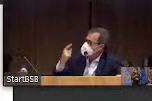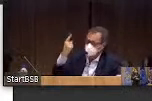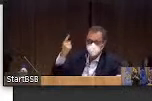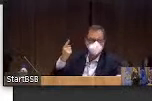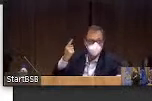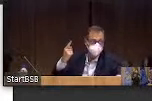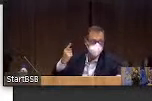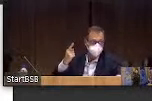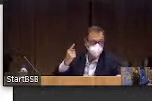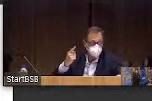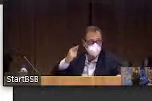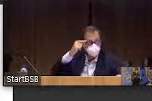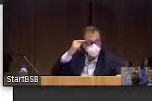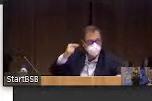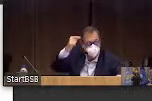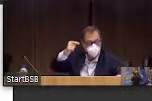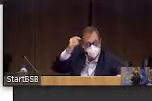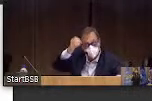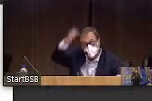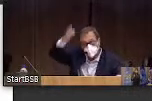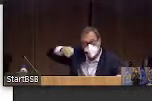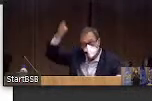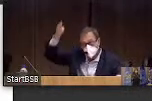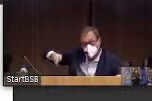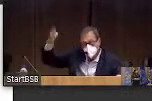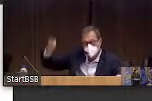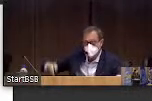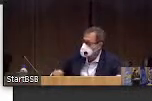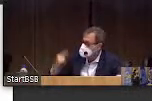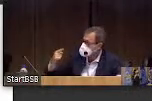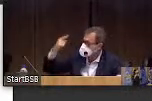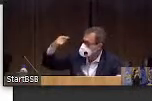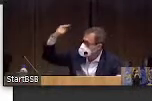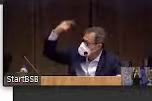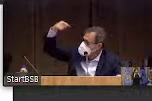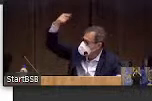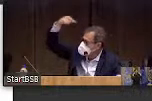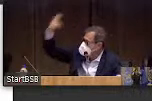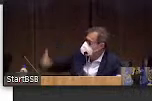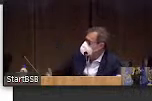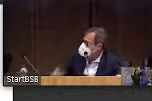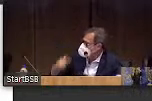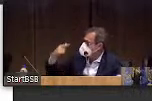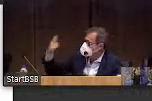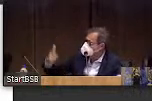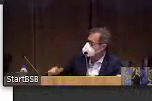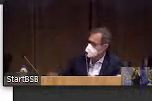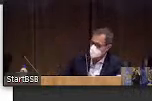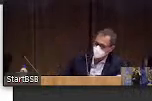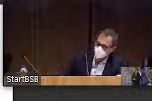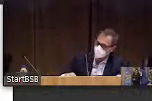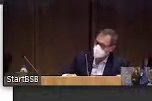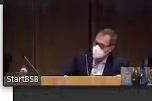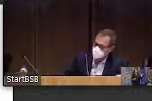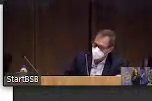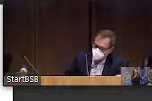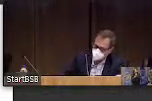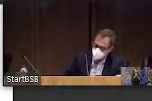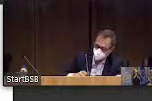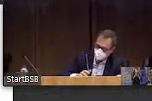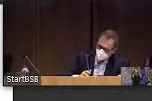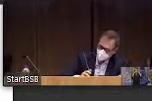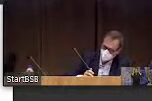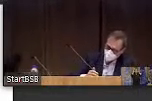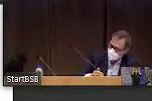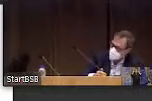explain again this magic that, because to understand the handwriting of a doctor,